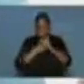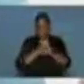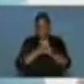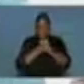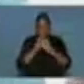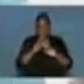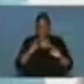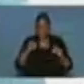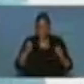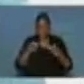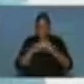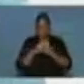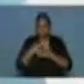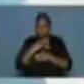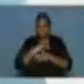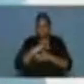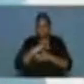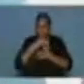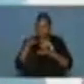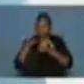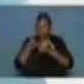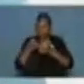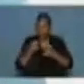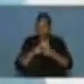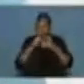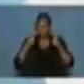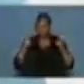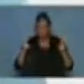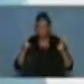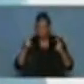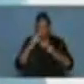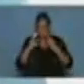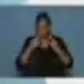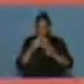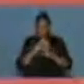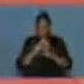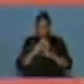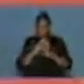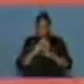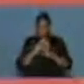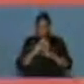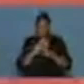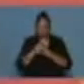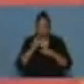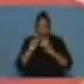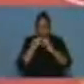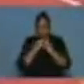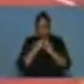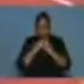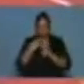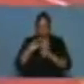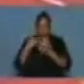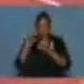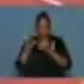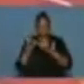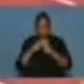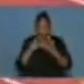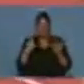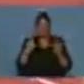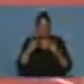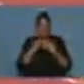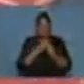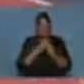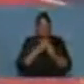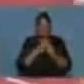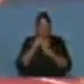We anticipate taking one of the larger World Championships teams. I believe that this sets the stage for